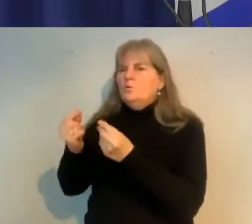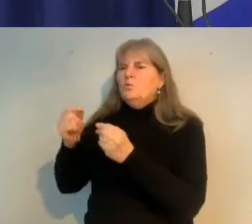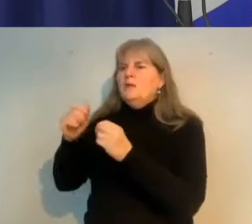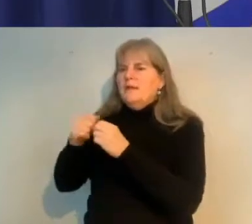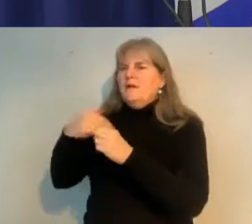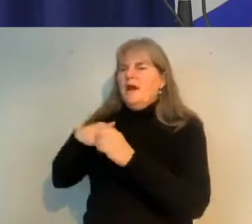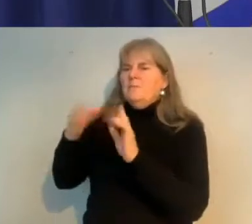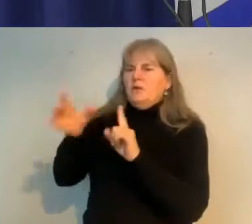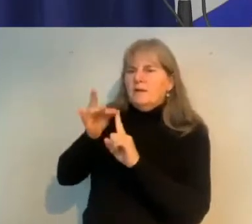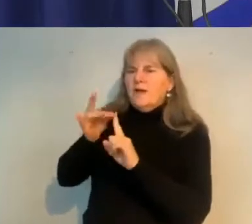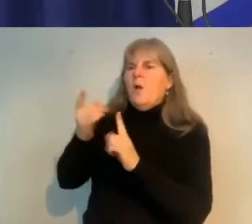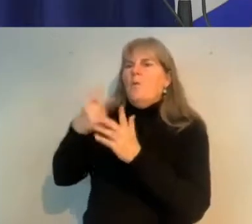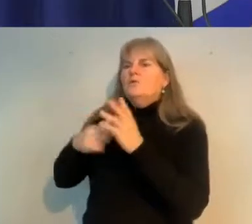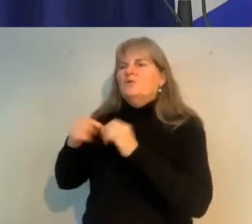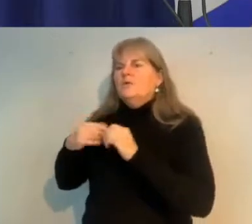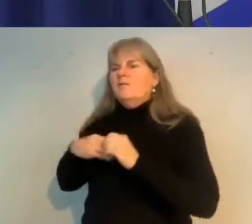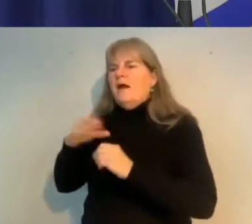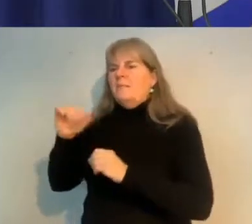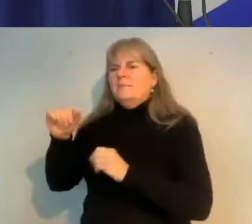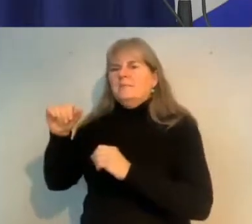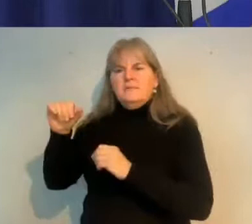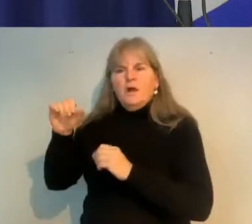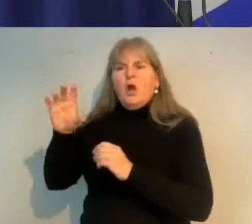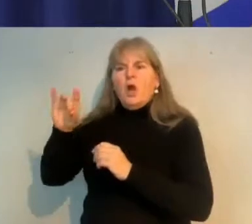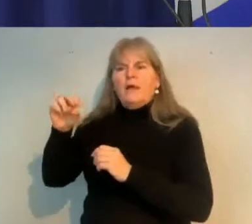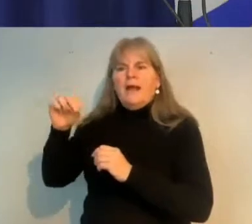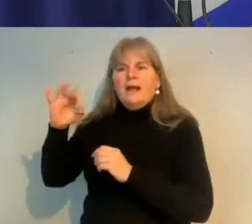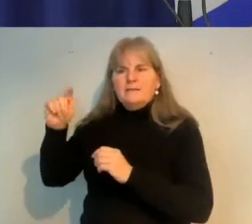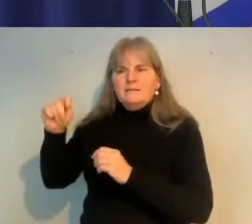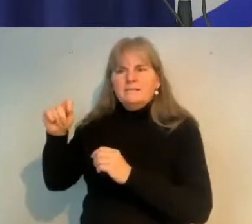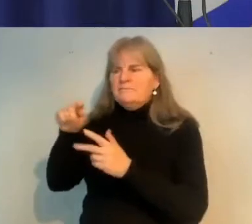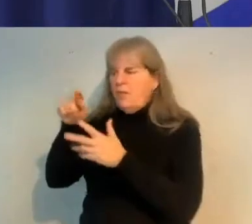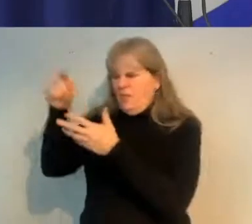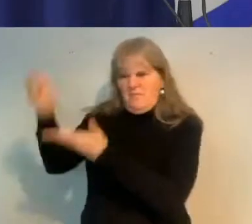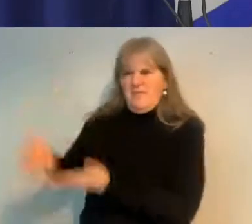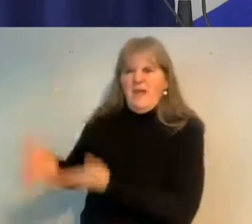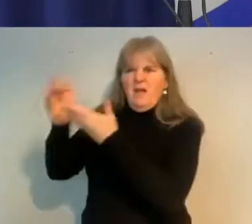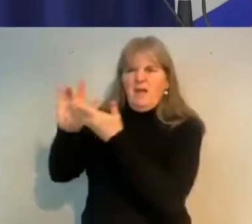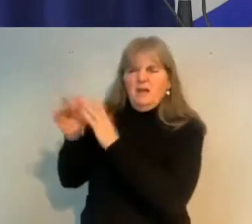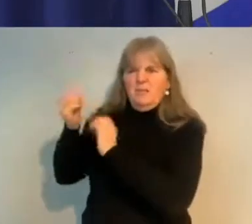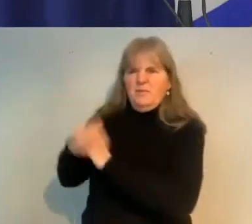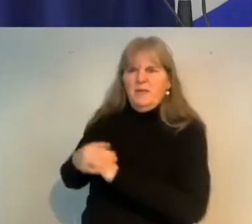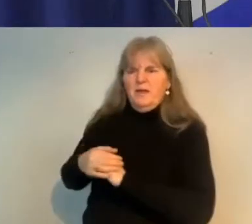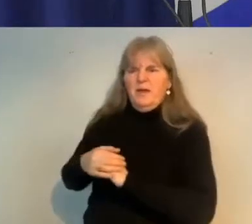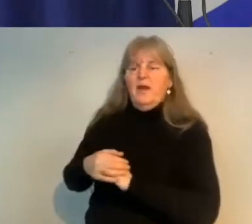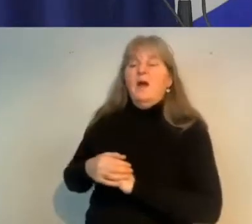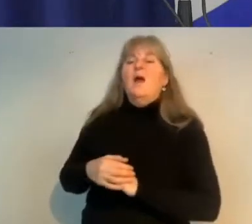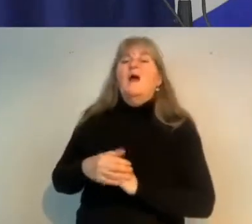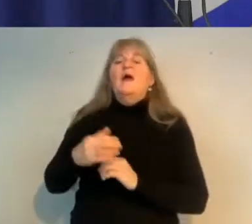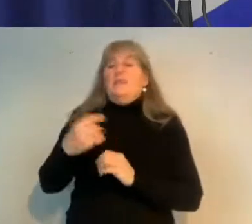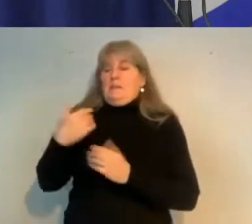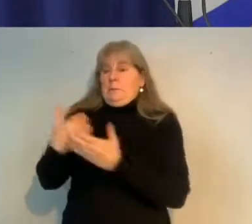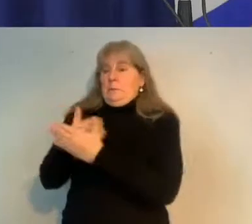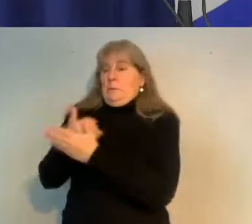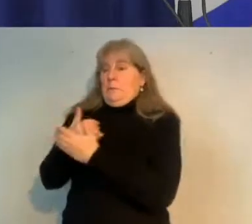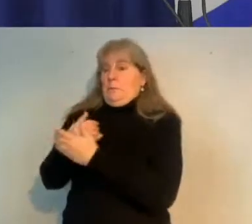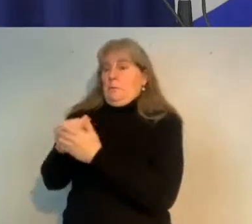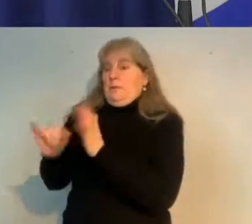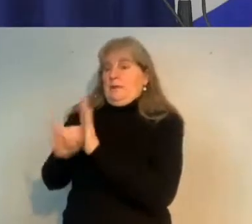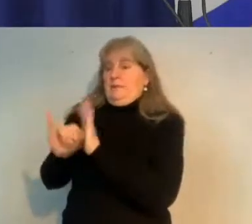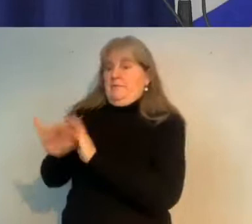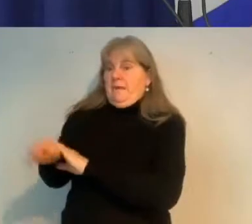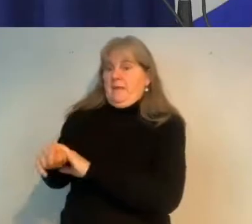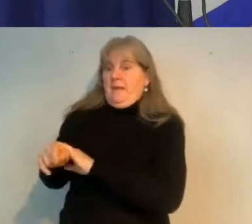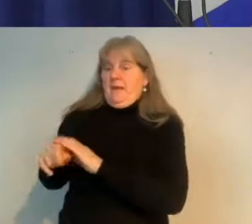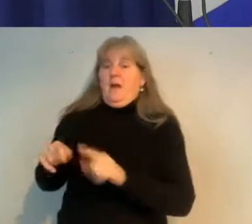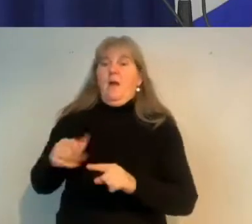starts today for any new cases. Older cases should follow the advice of YCDC, their nurse managing their case, or the instructions